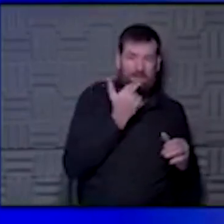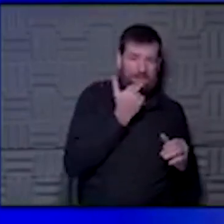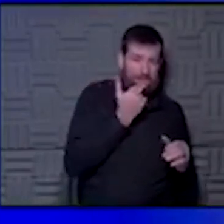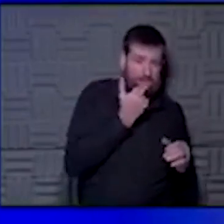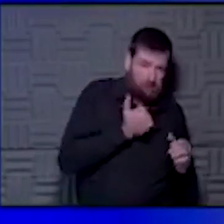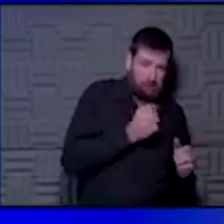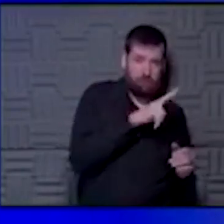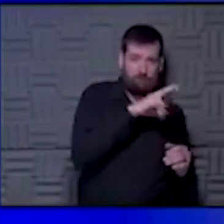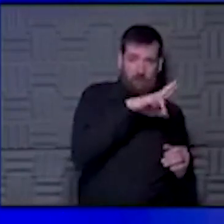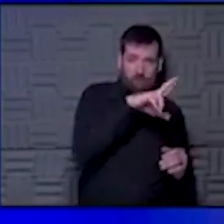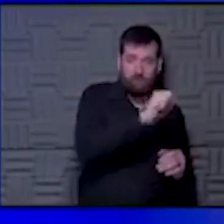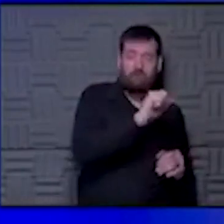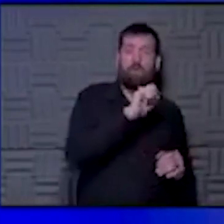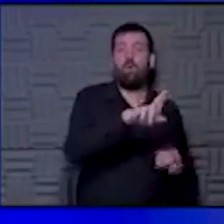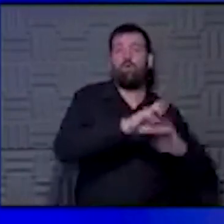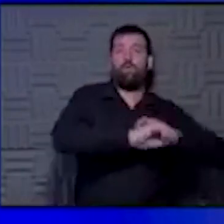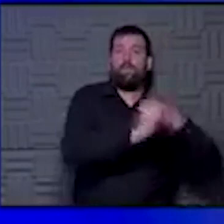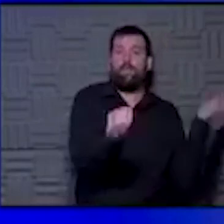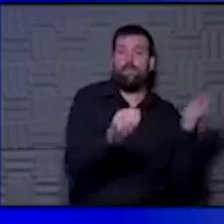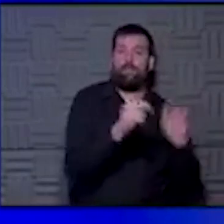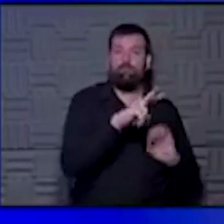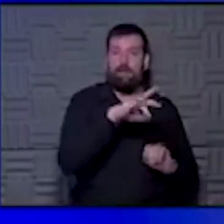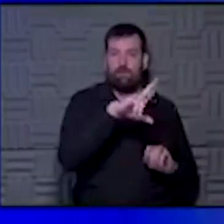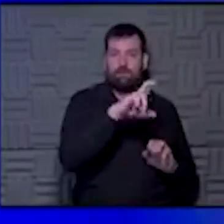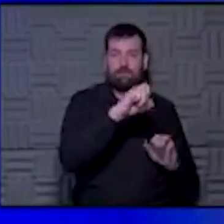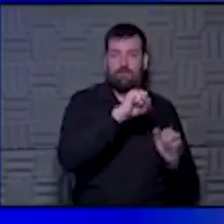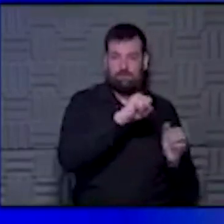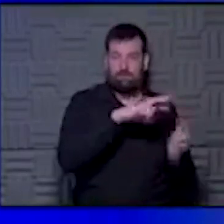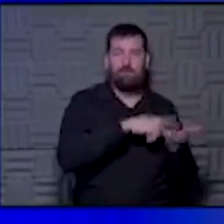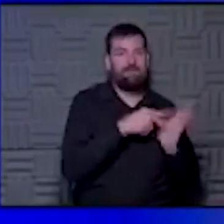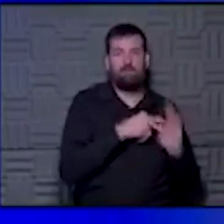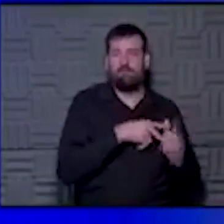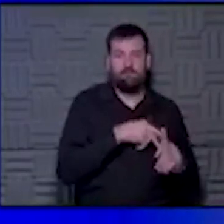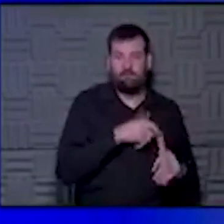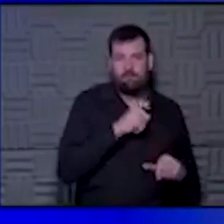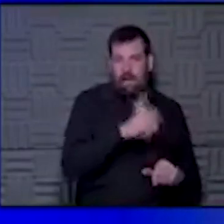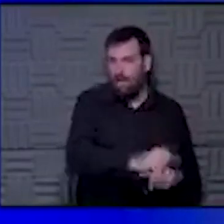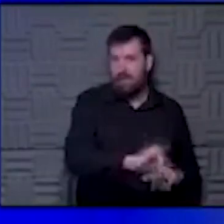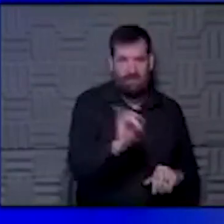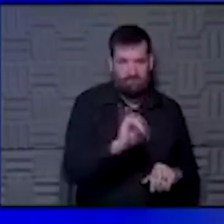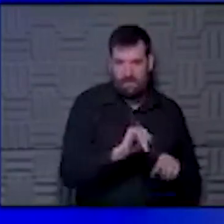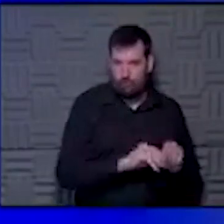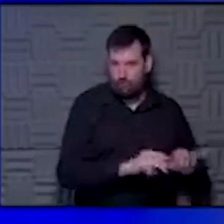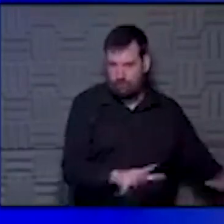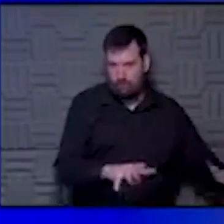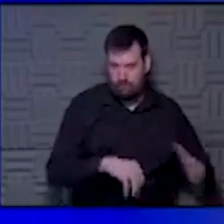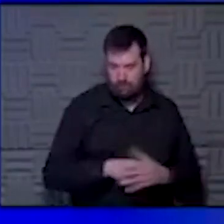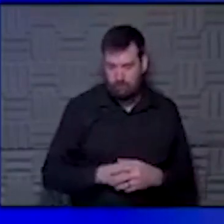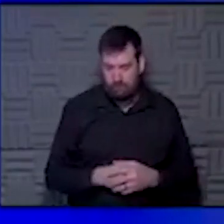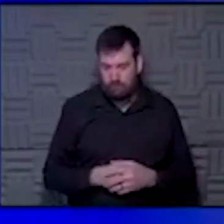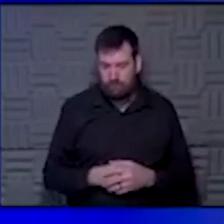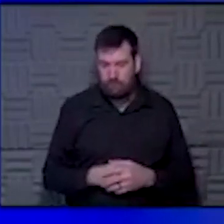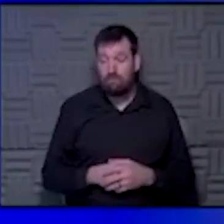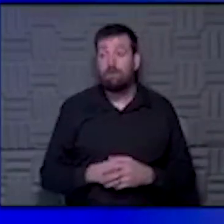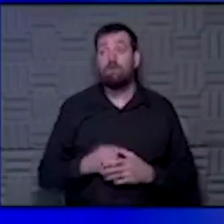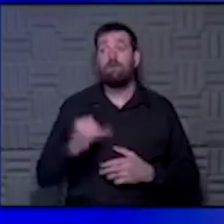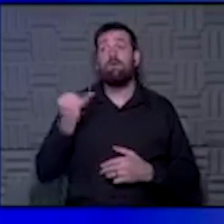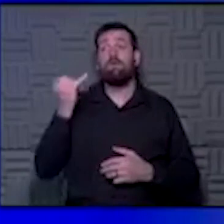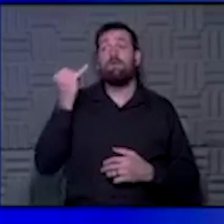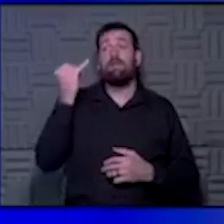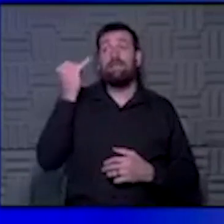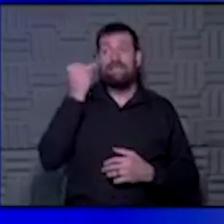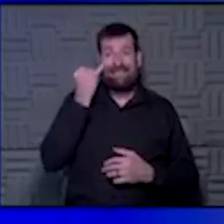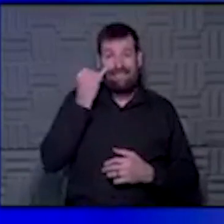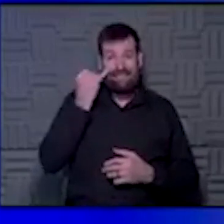little virus or no virus, that means there's no infectivity. That person is not infectious. But even if the PCR